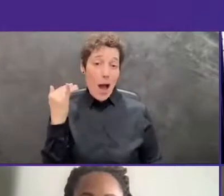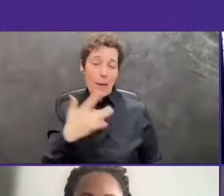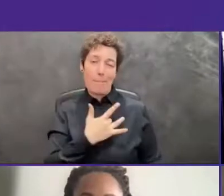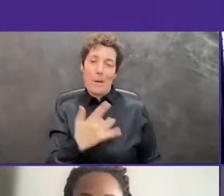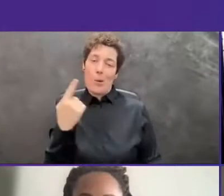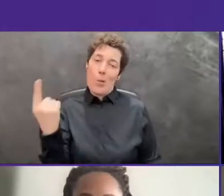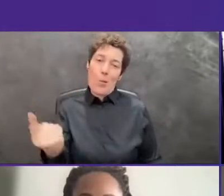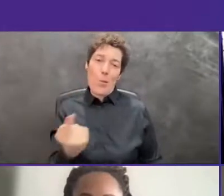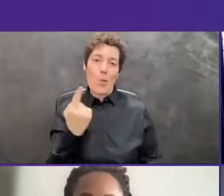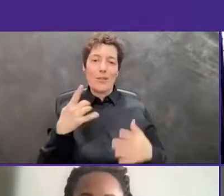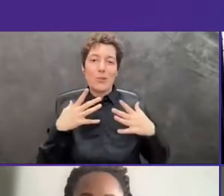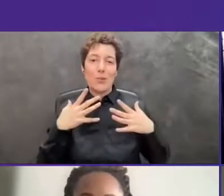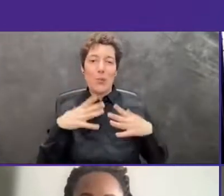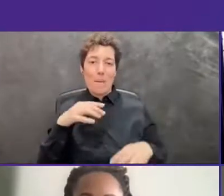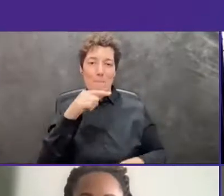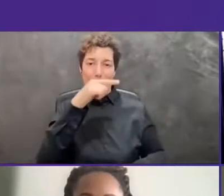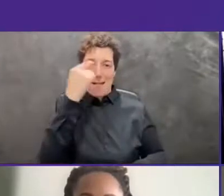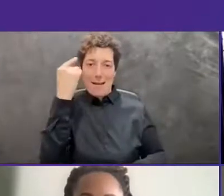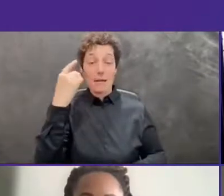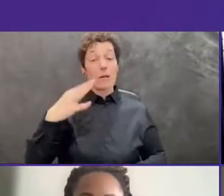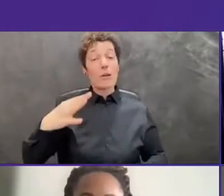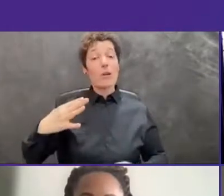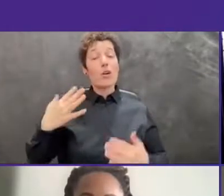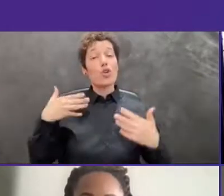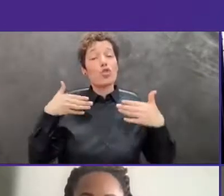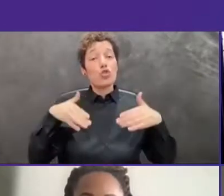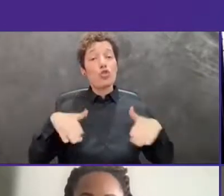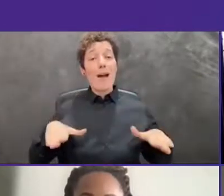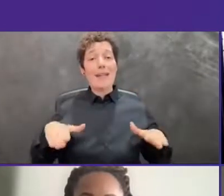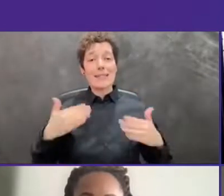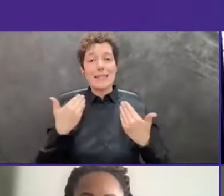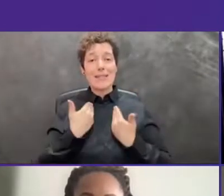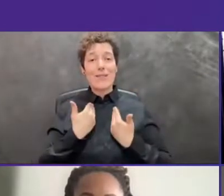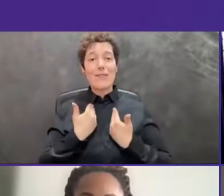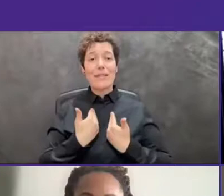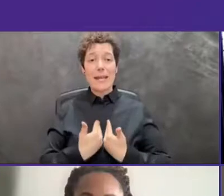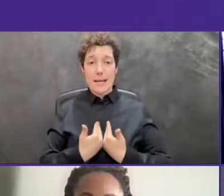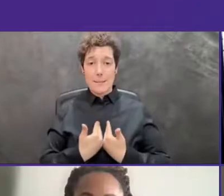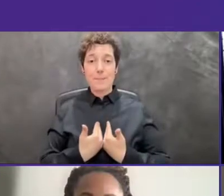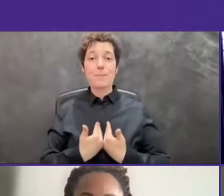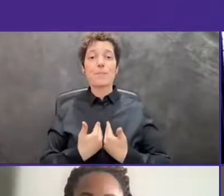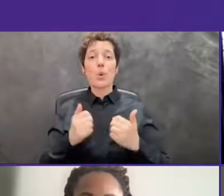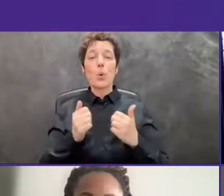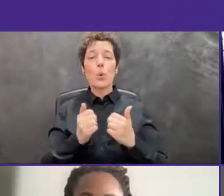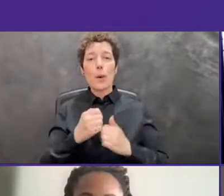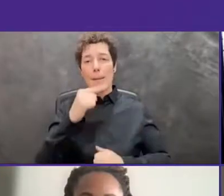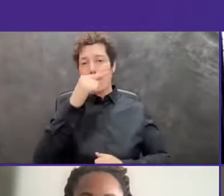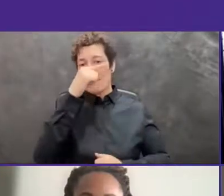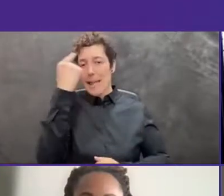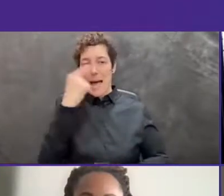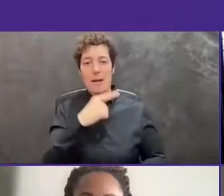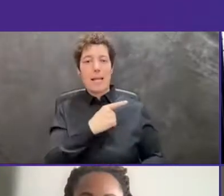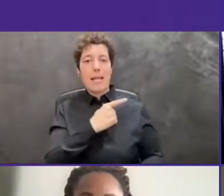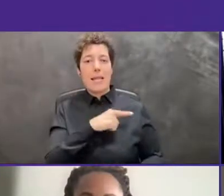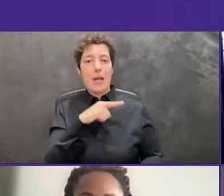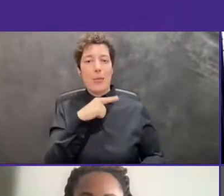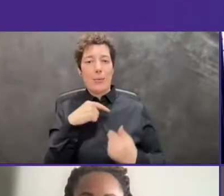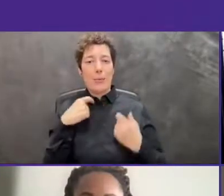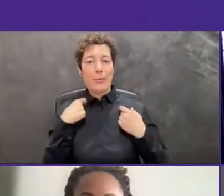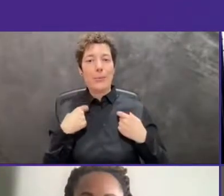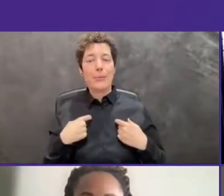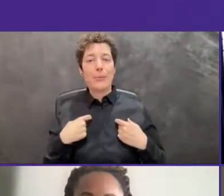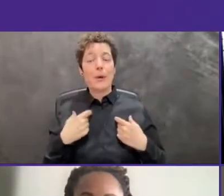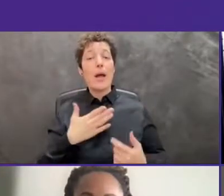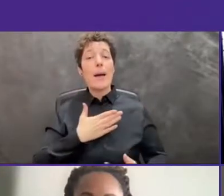I have on a V-neck dress with a black leather insert. My background